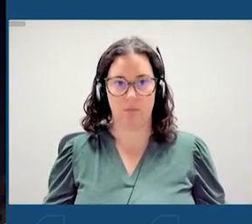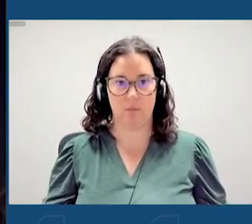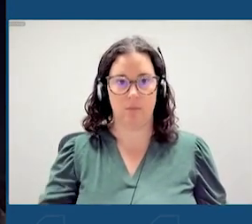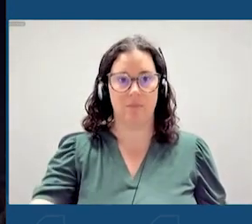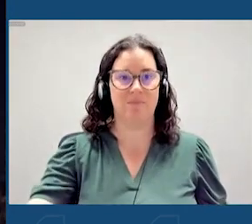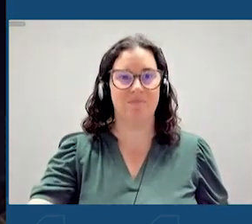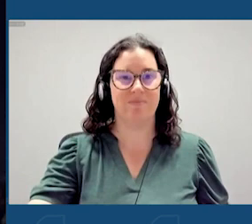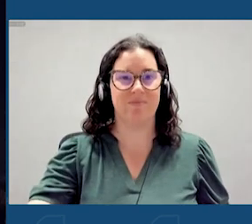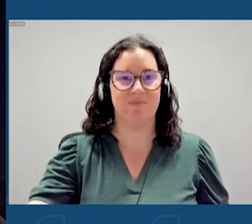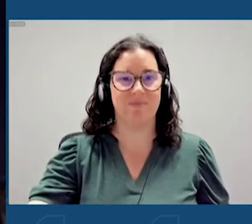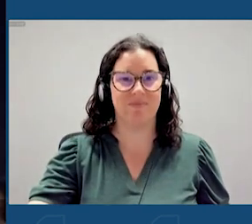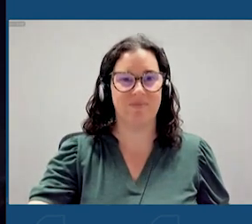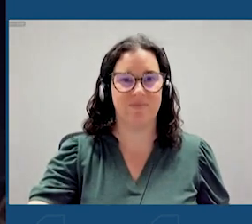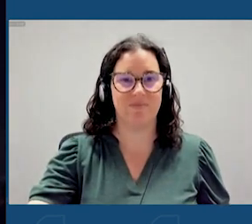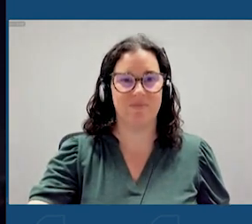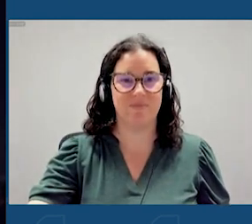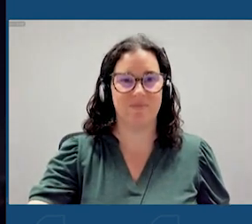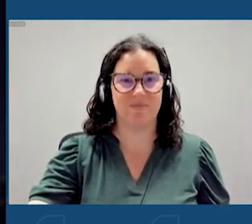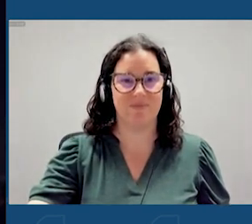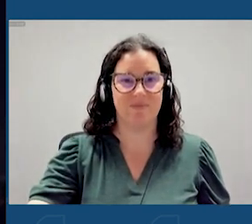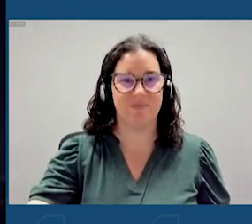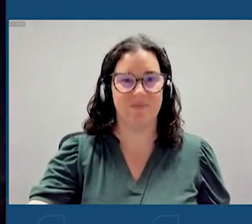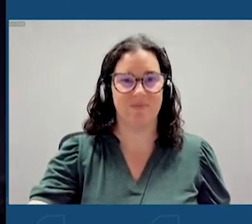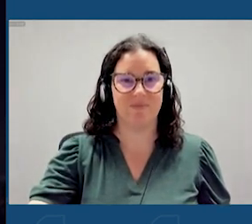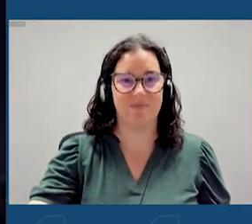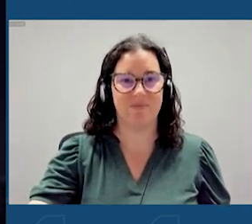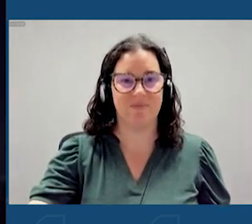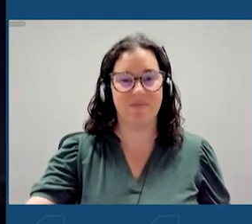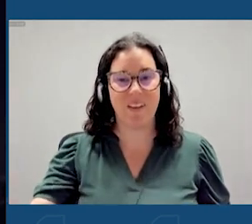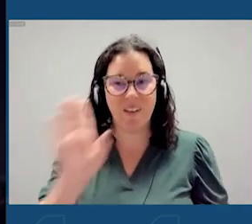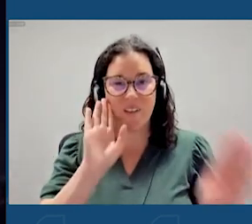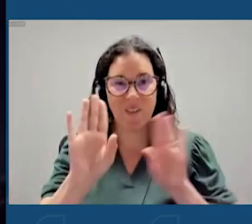Hello, my friends. Hi, everyone.